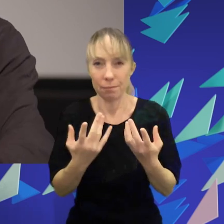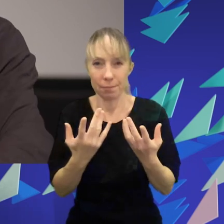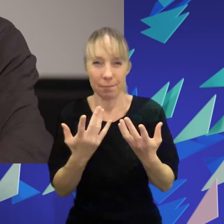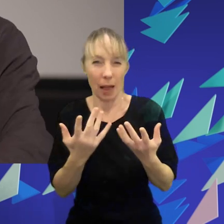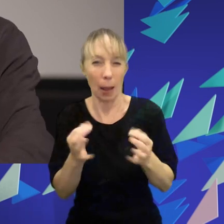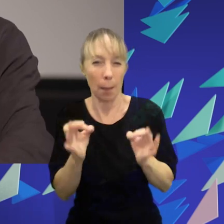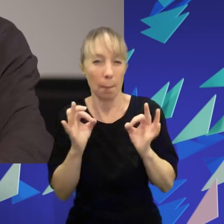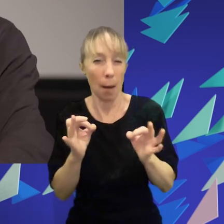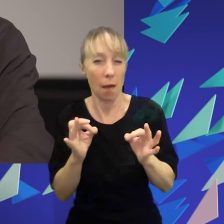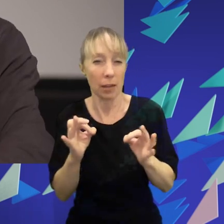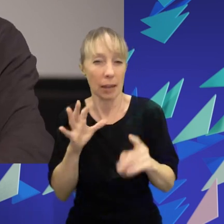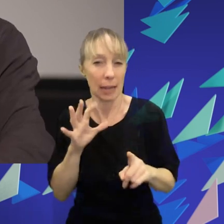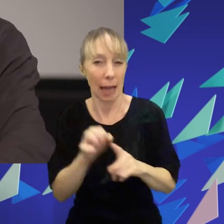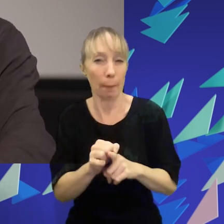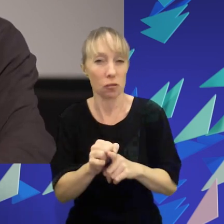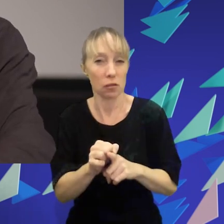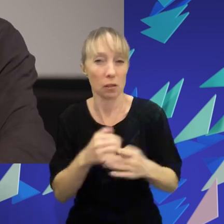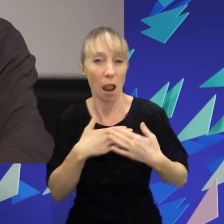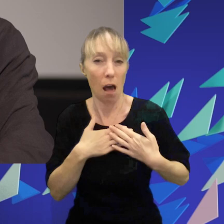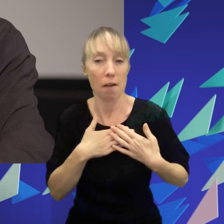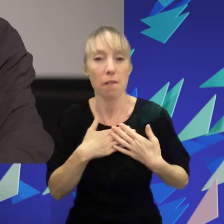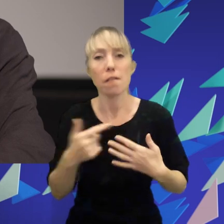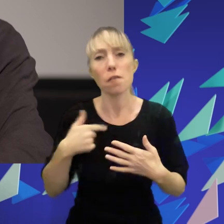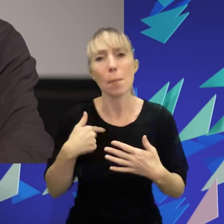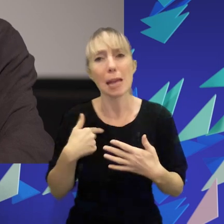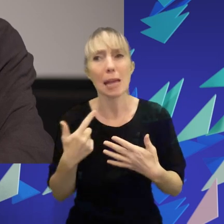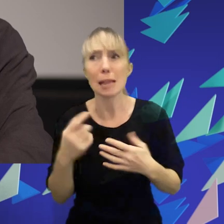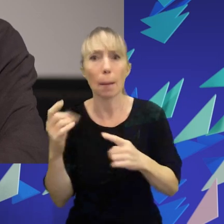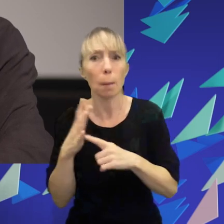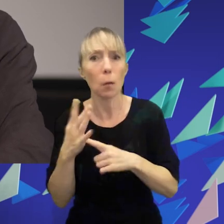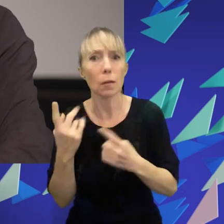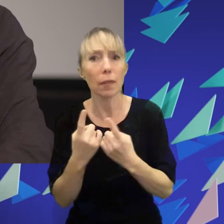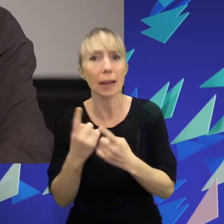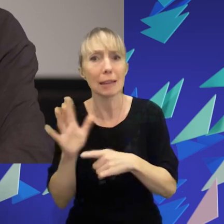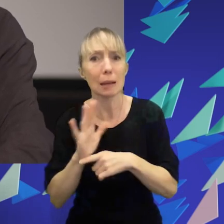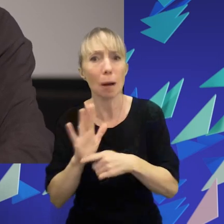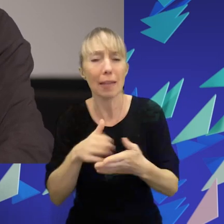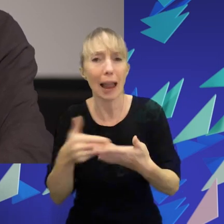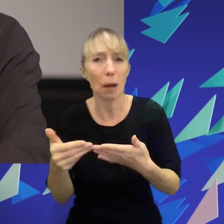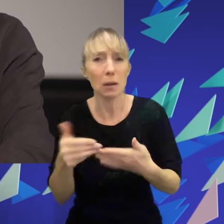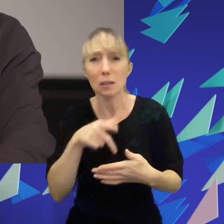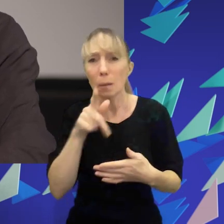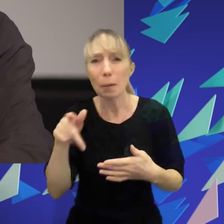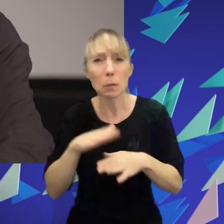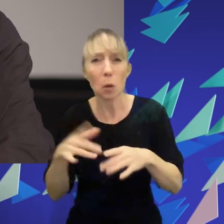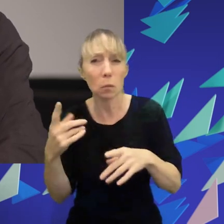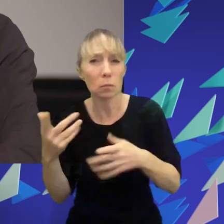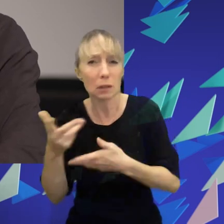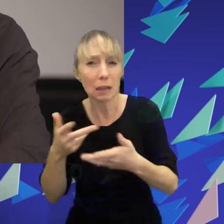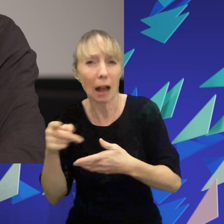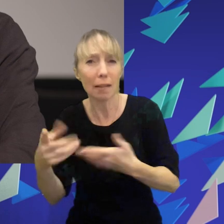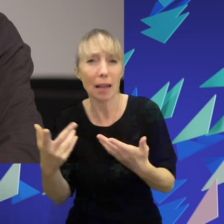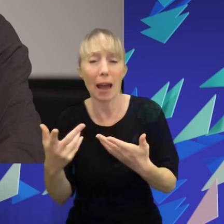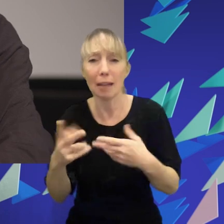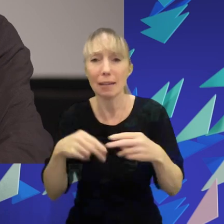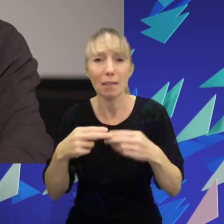essence of that. For me, the essence of cinema is the language. Nobody talks about that anymore. Nobody really cares about the box office or about if it's long